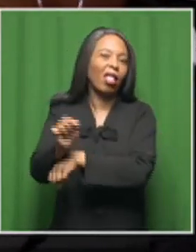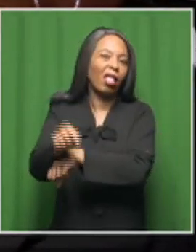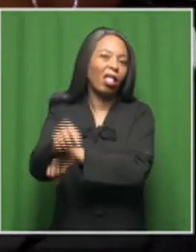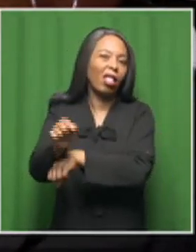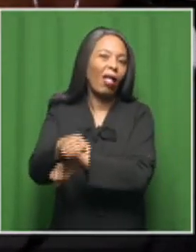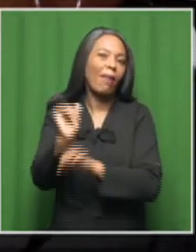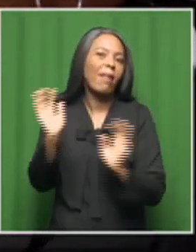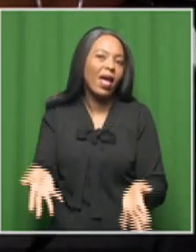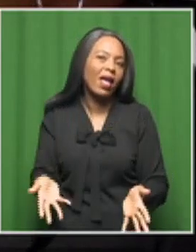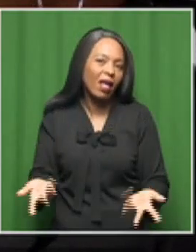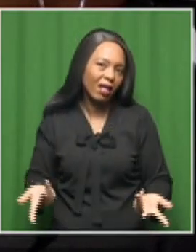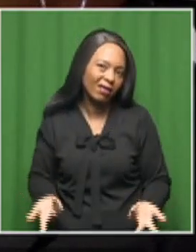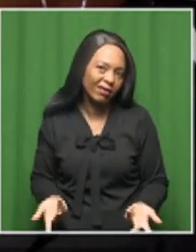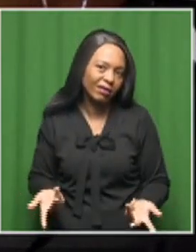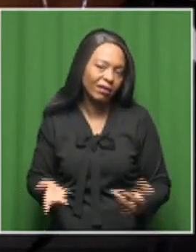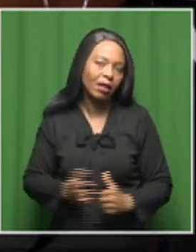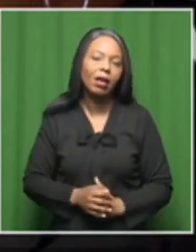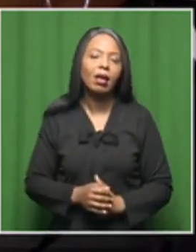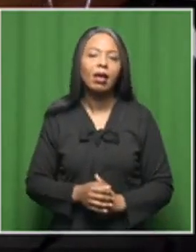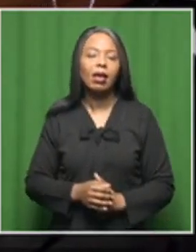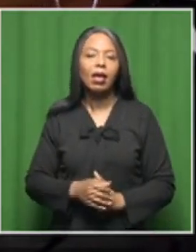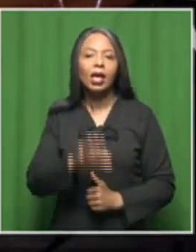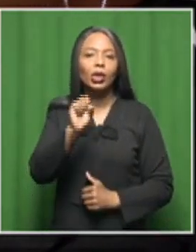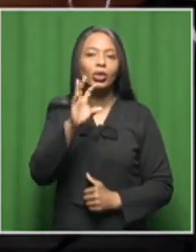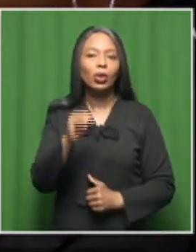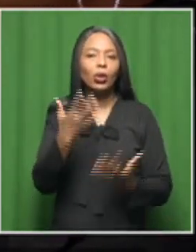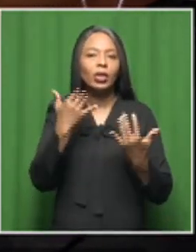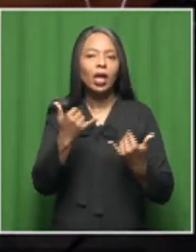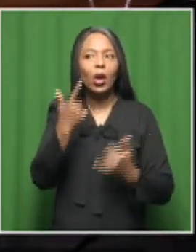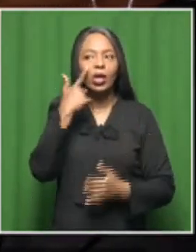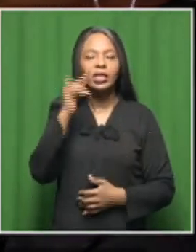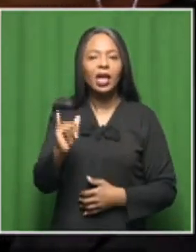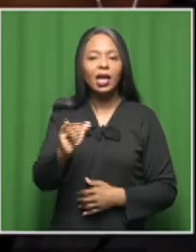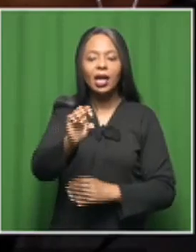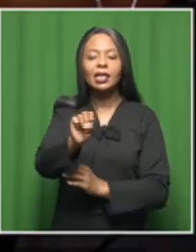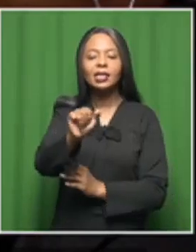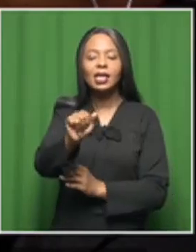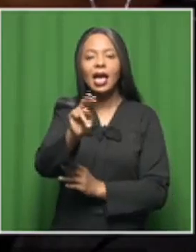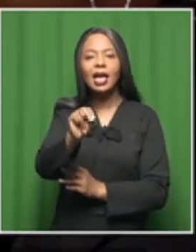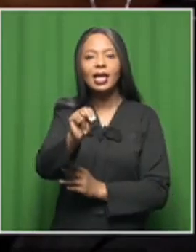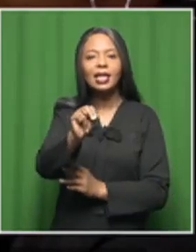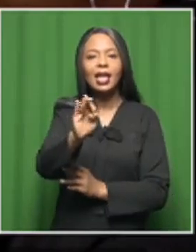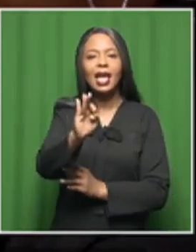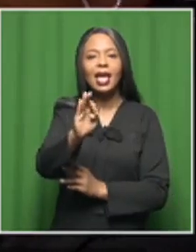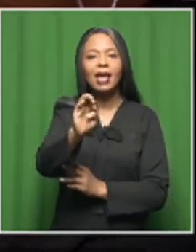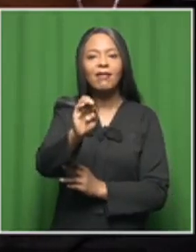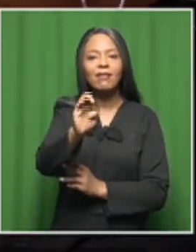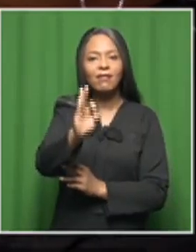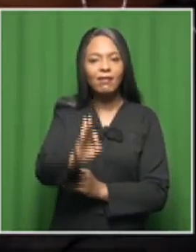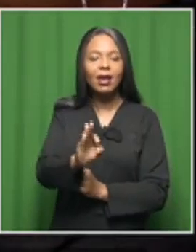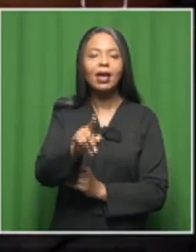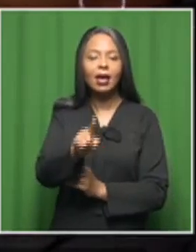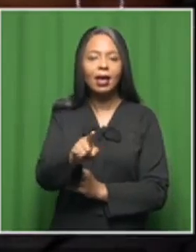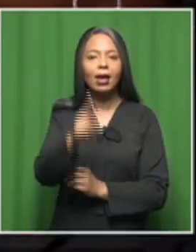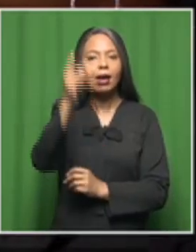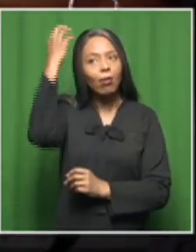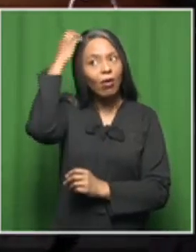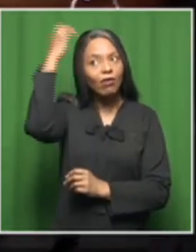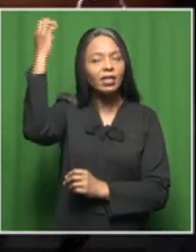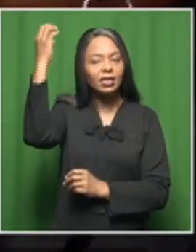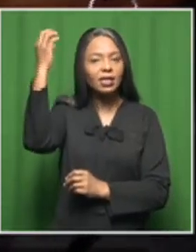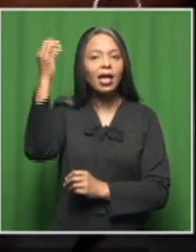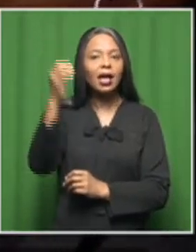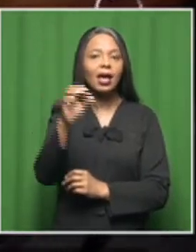fact, one of the SANEF executive members, Professor Glenda Daniels from Wits